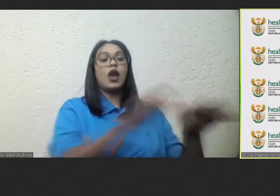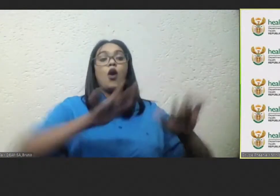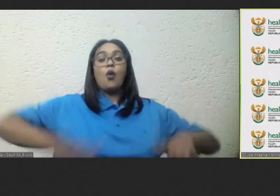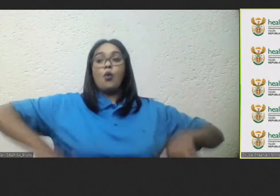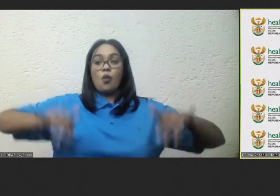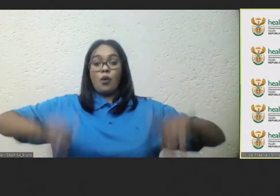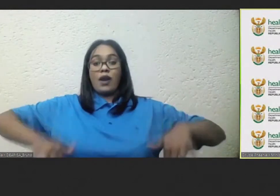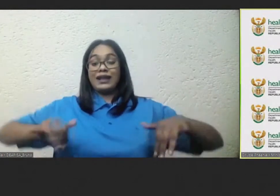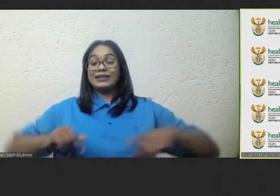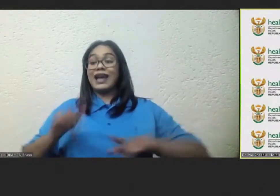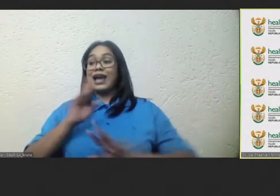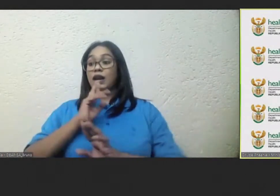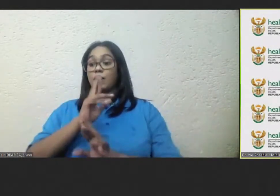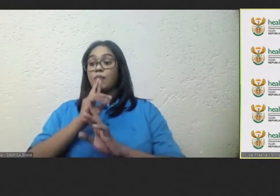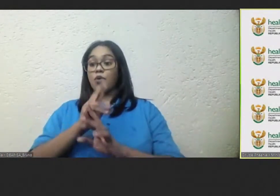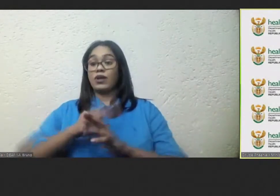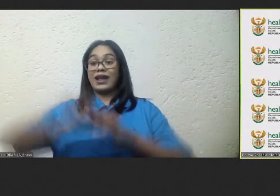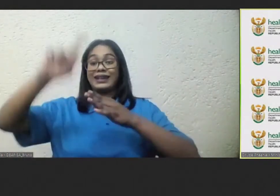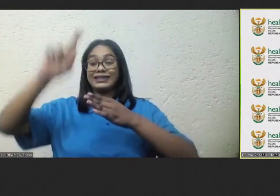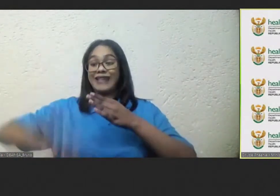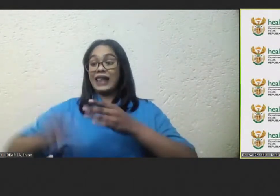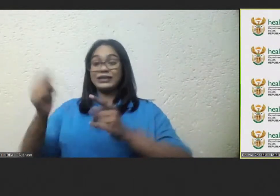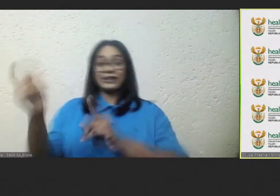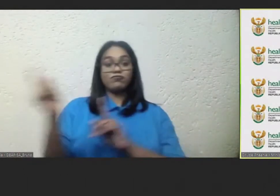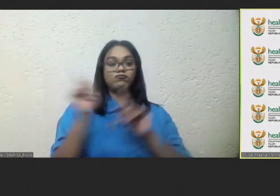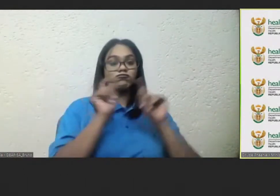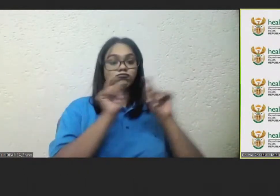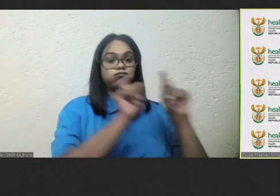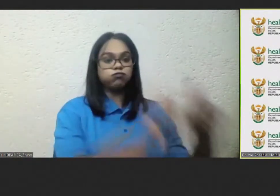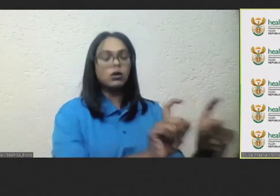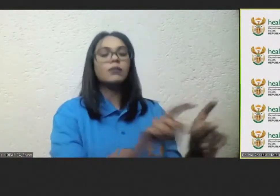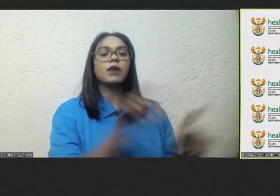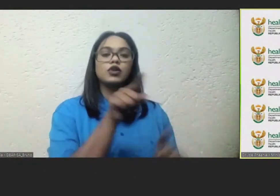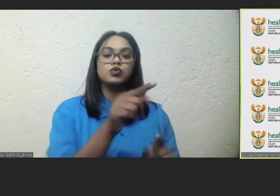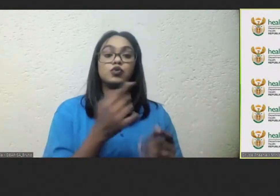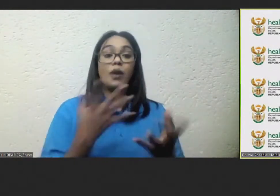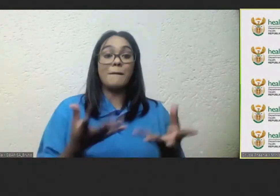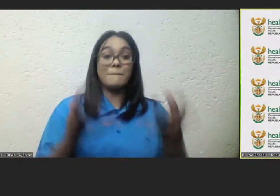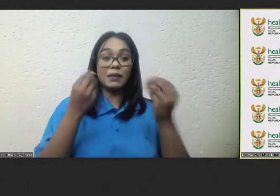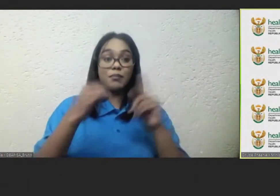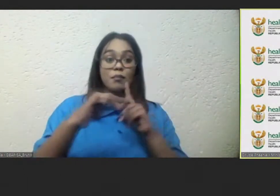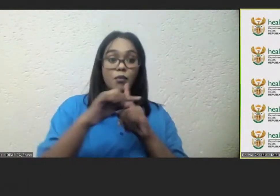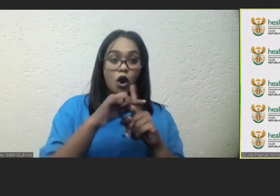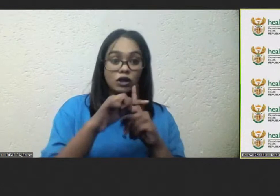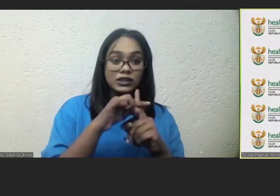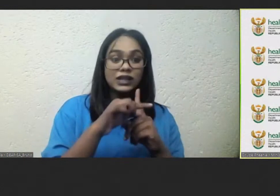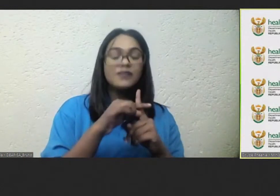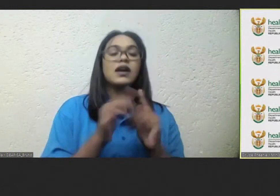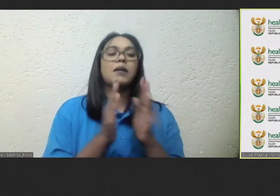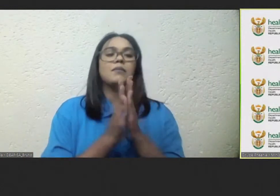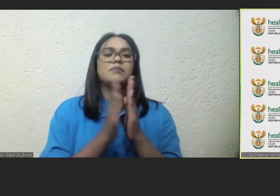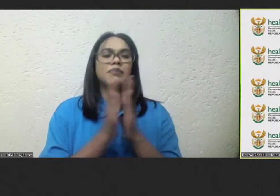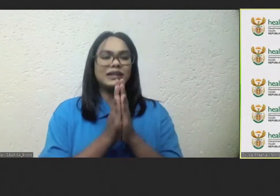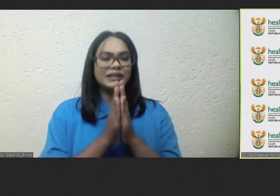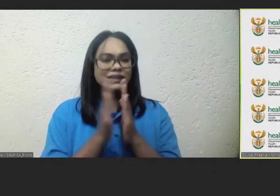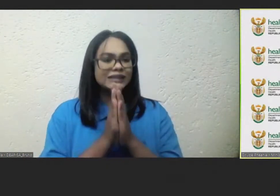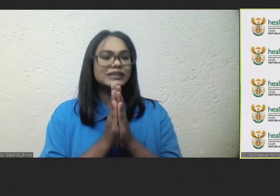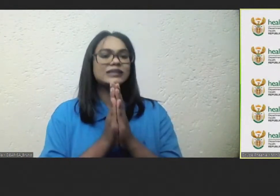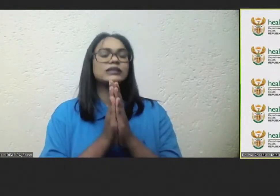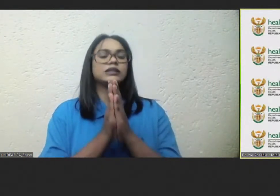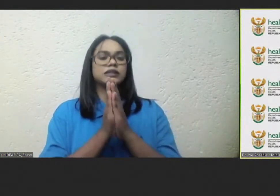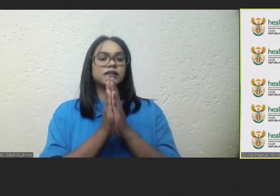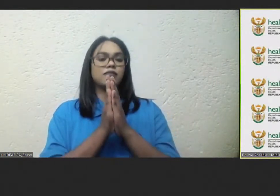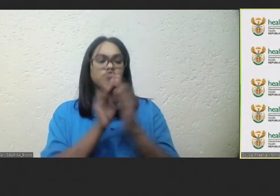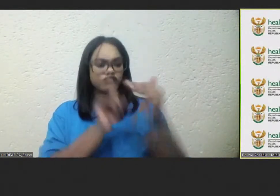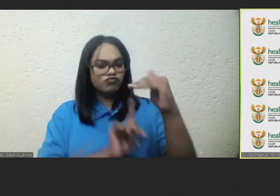have tested positive, if again you don't have the facilities at home, please approach the nearest health